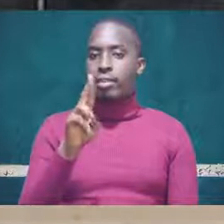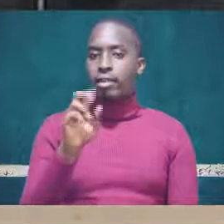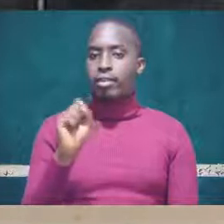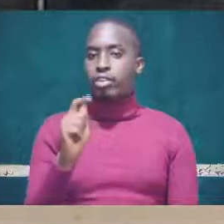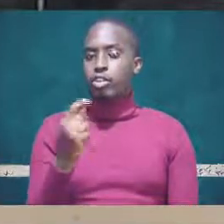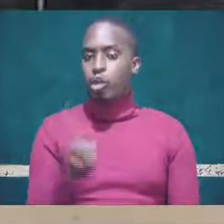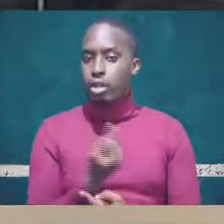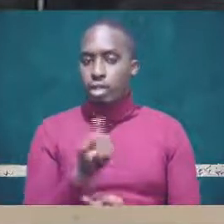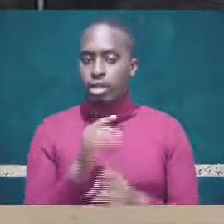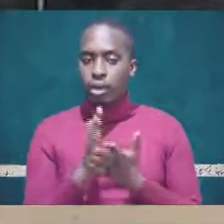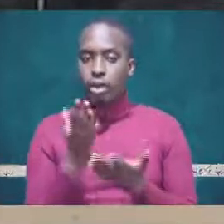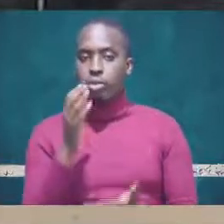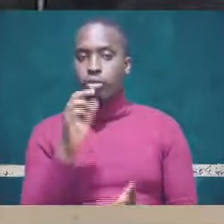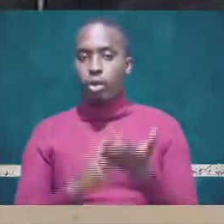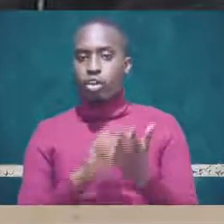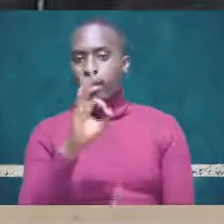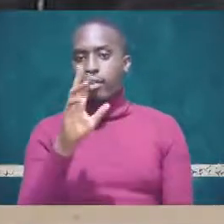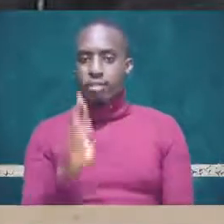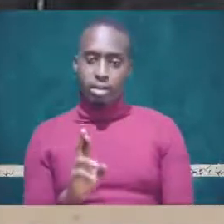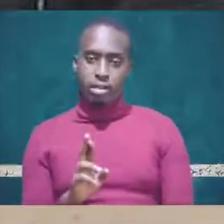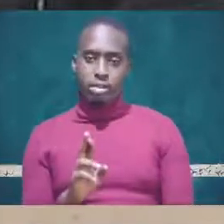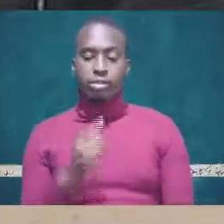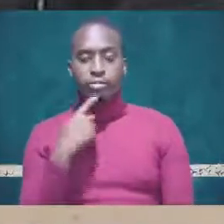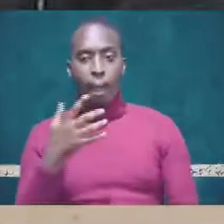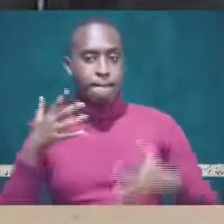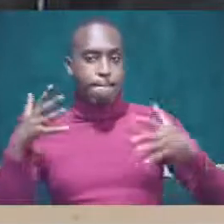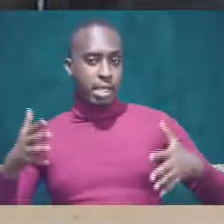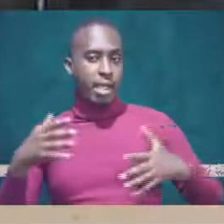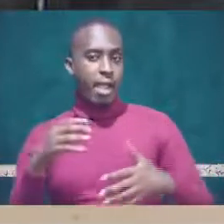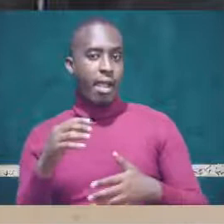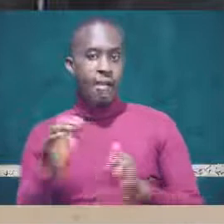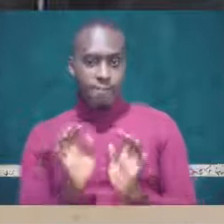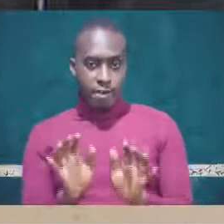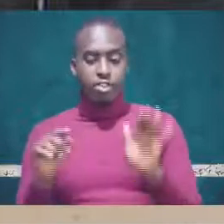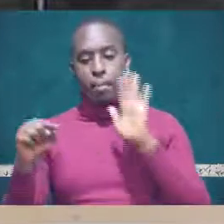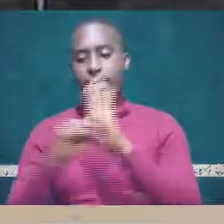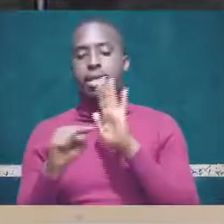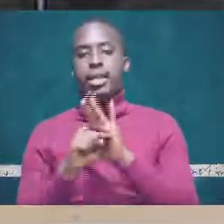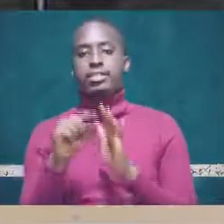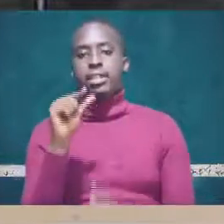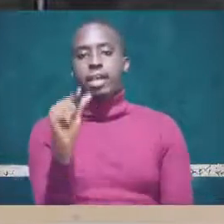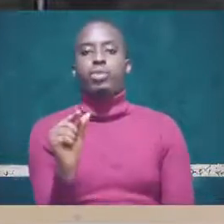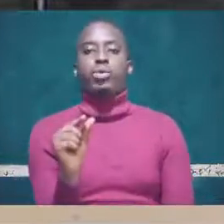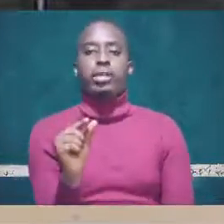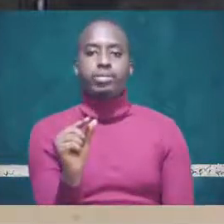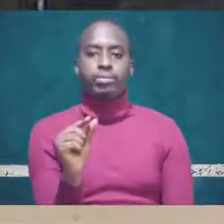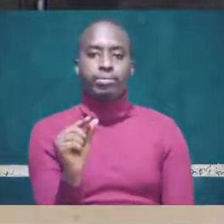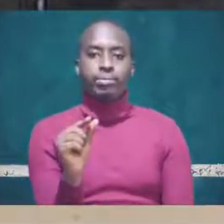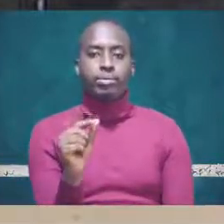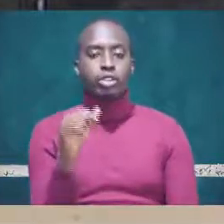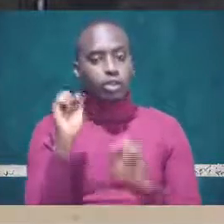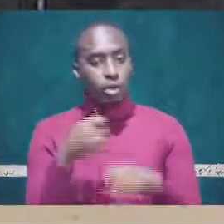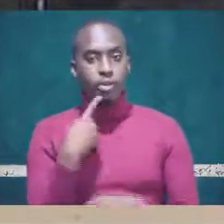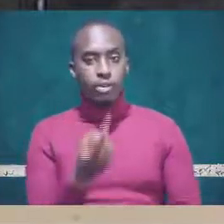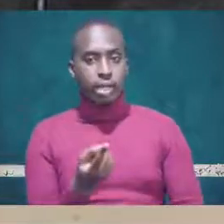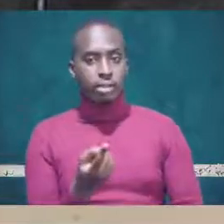use the resultant of these two, which is the bigger force minus the smaller force. So we shall